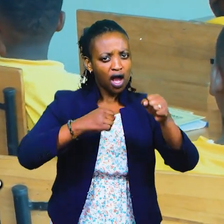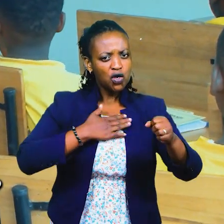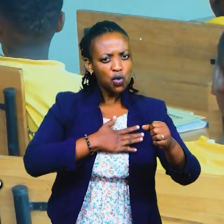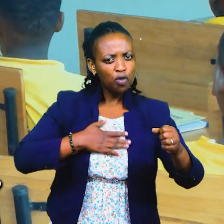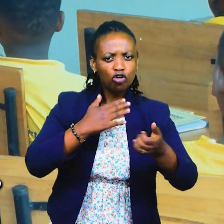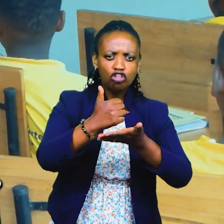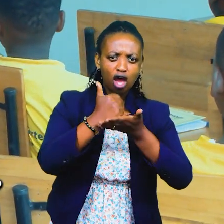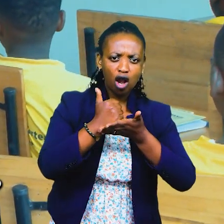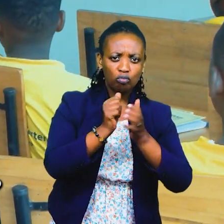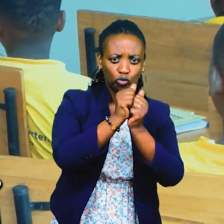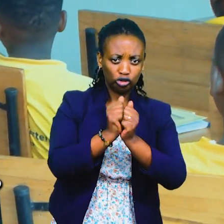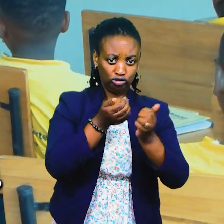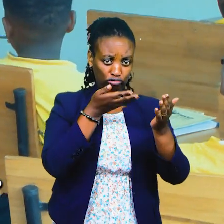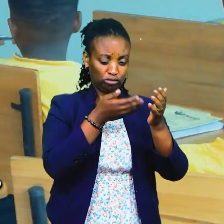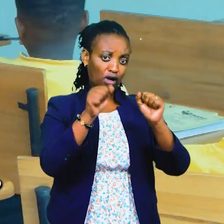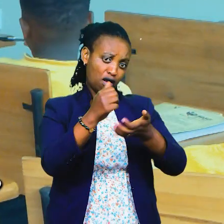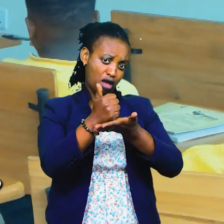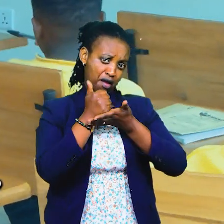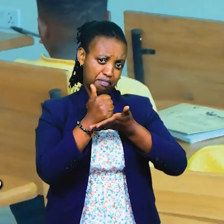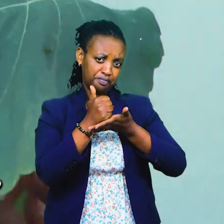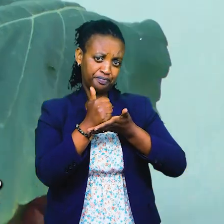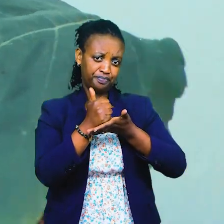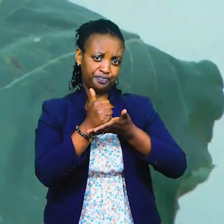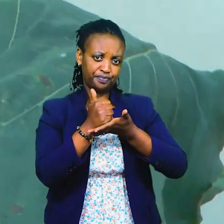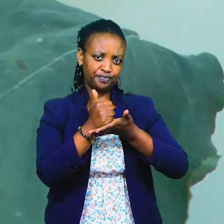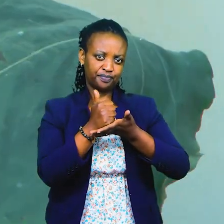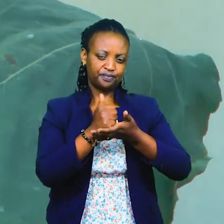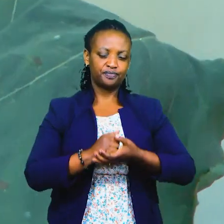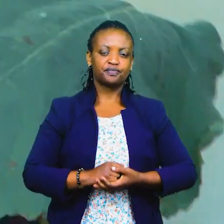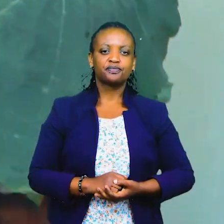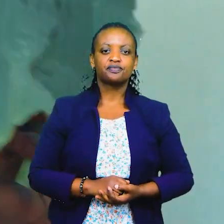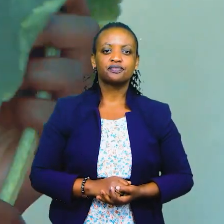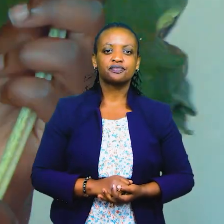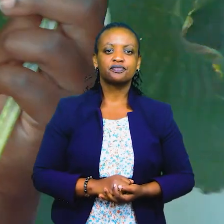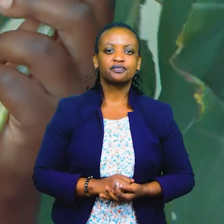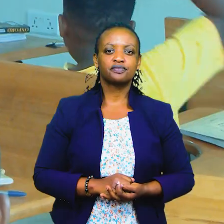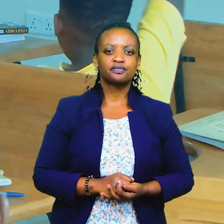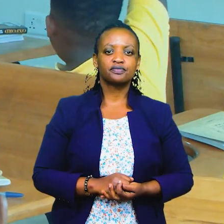I have this. Can you please help me with it?